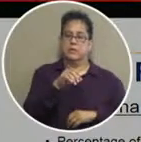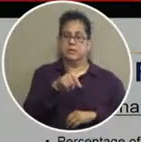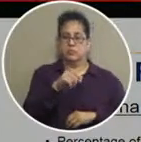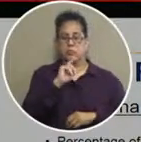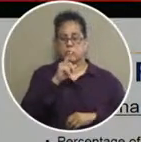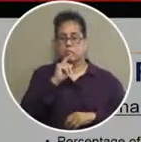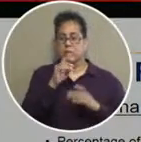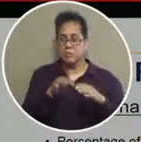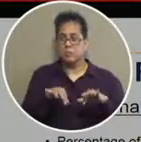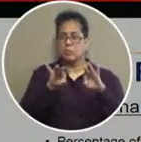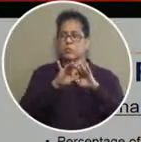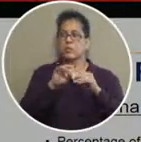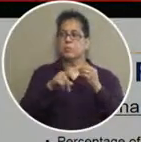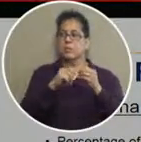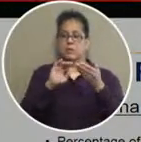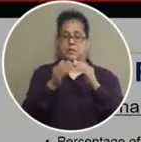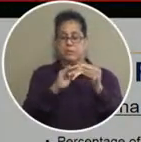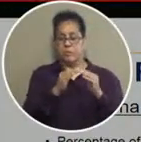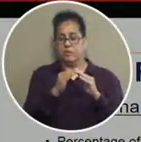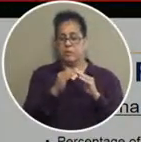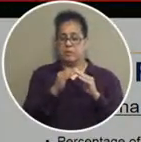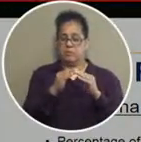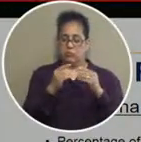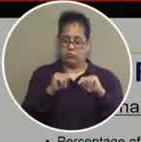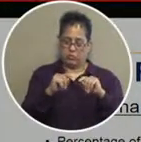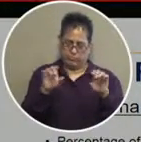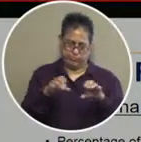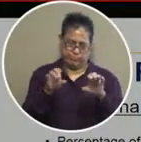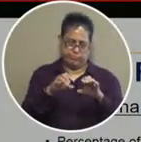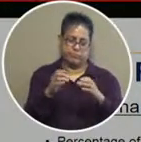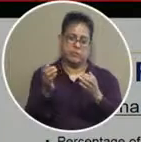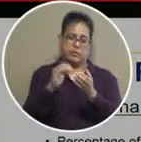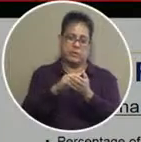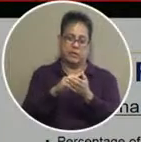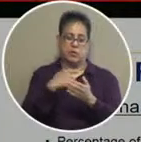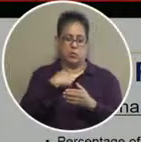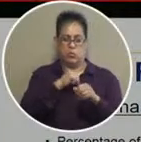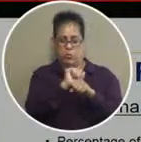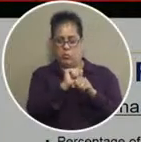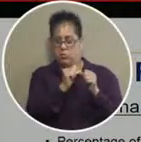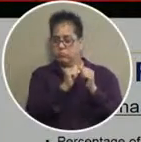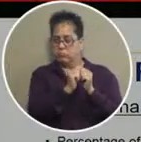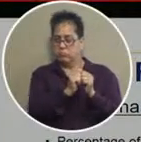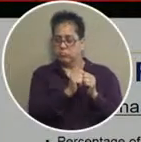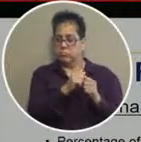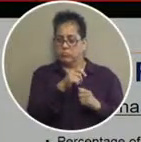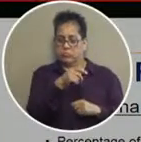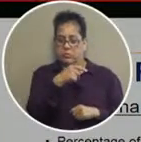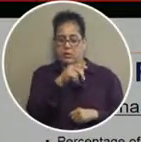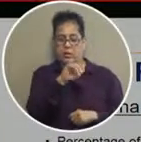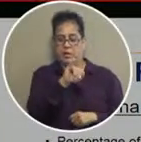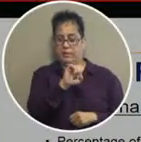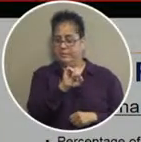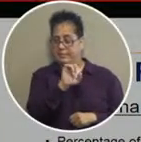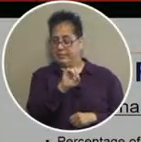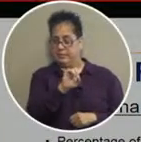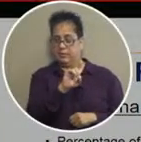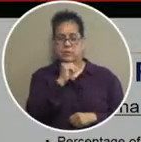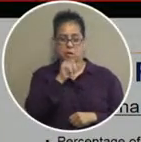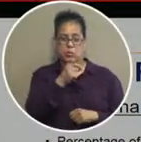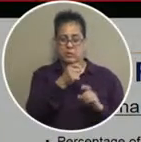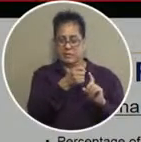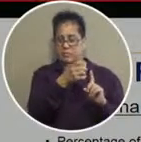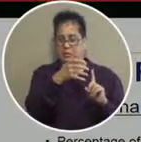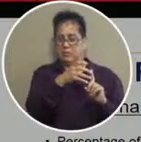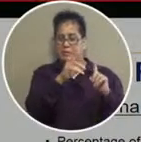that's really important about getting our community back on its feet. We've been working very closely with several, again, of the ISDs, not just on the